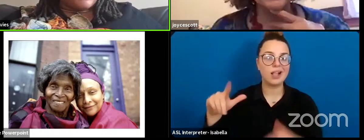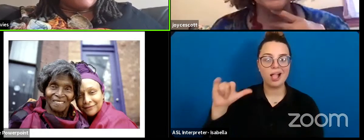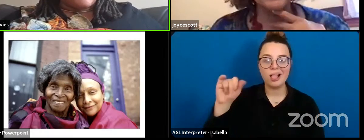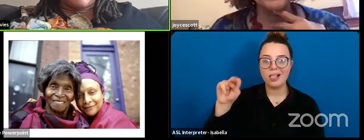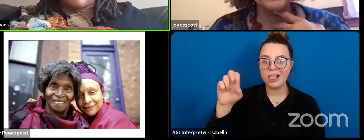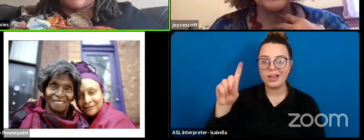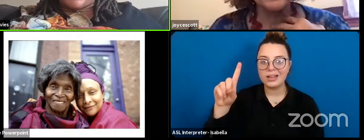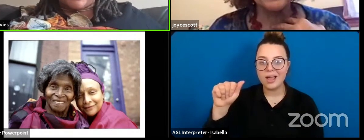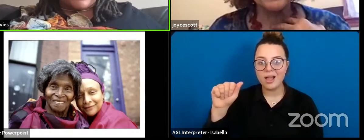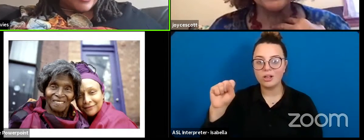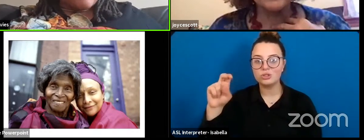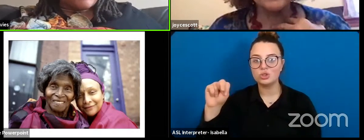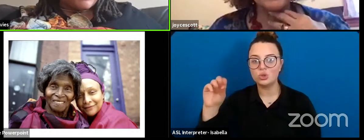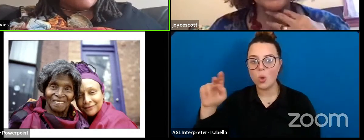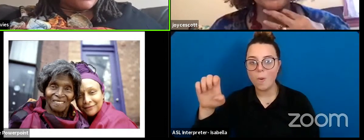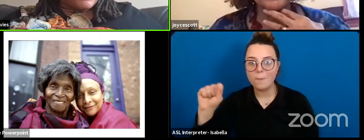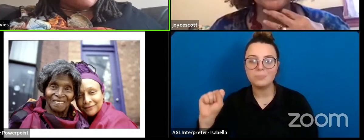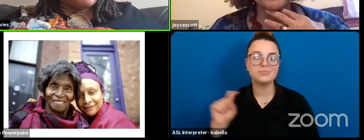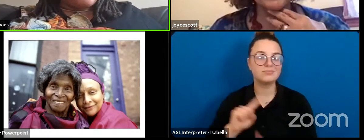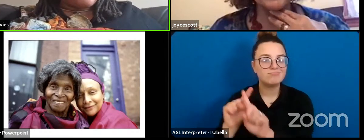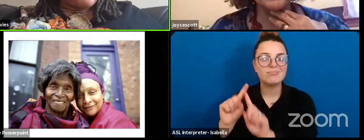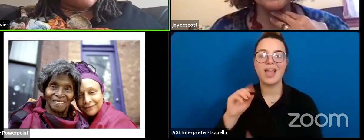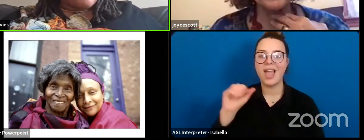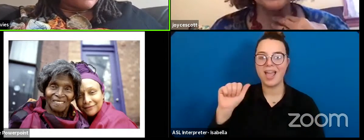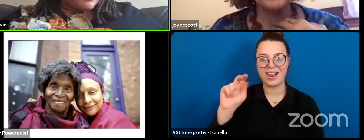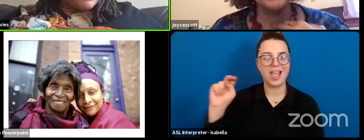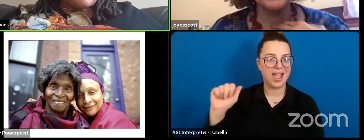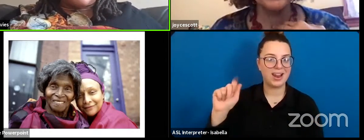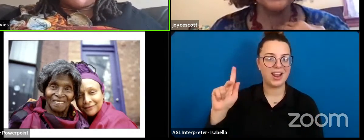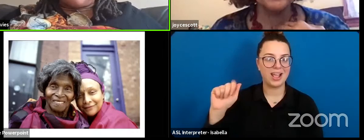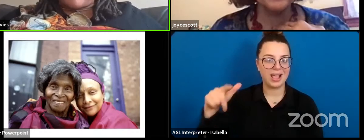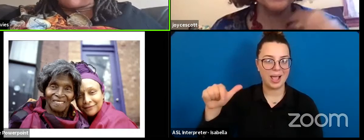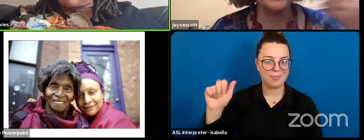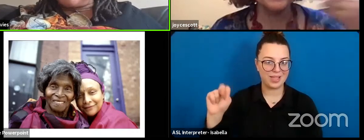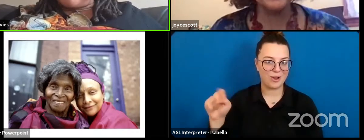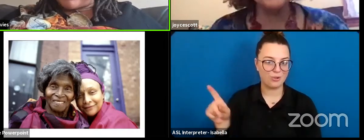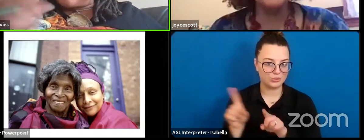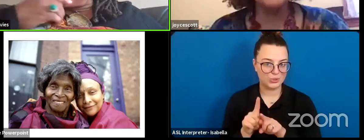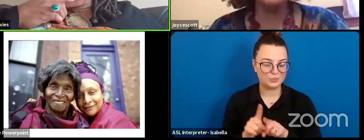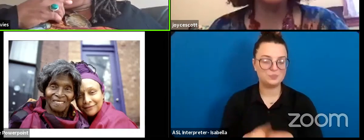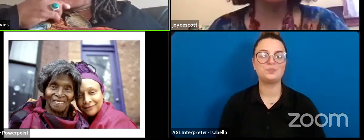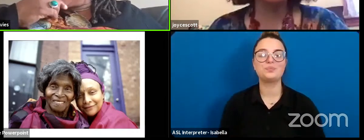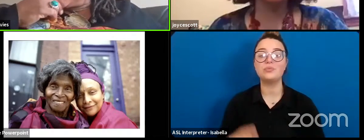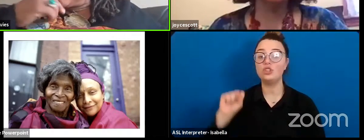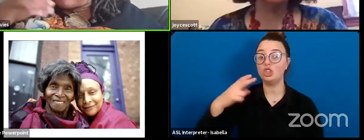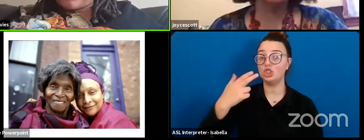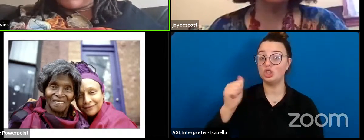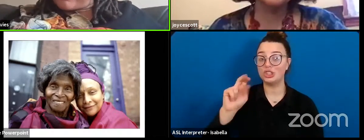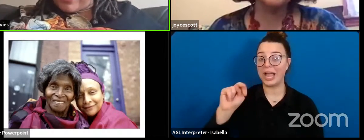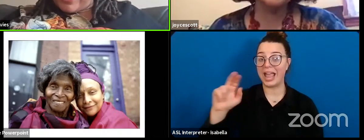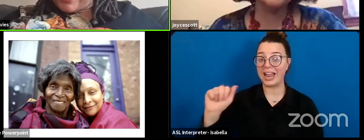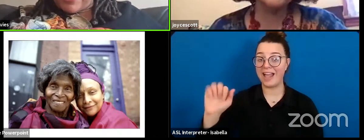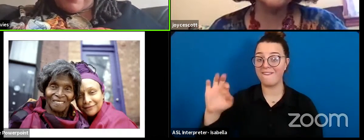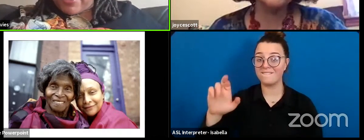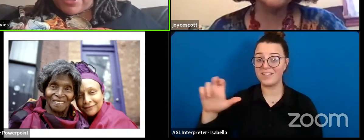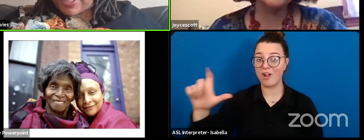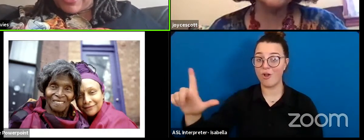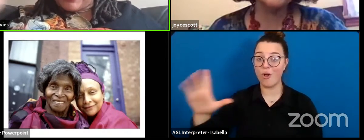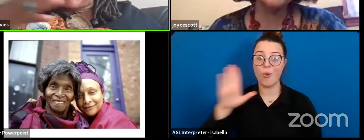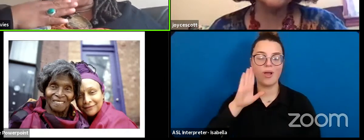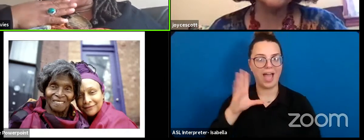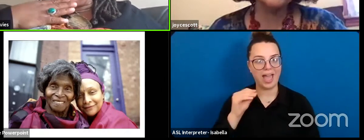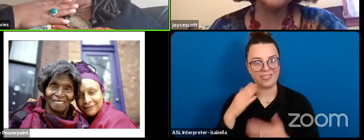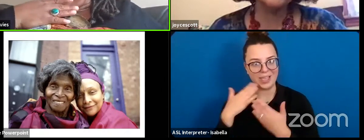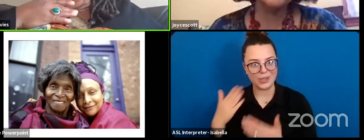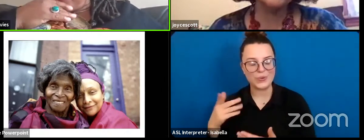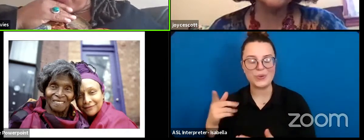arrangements committee, and Anna Kaplan as well. Shanna Farrell will be monitoring questions. Of course, I'm thanking Shanna Farrell in